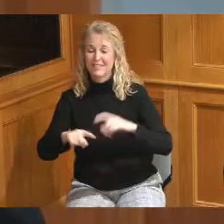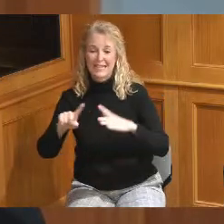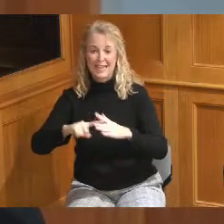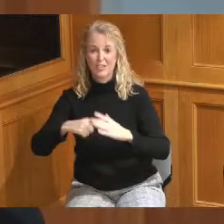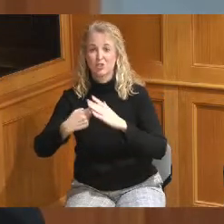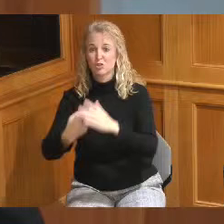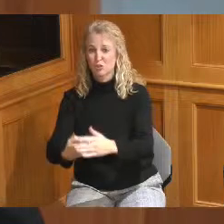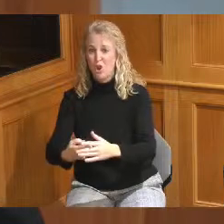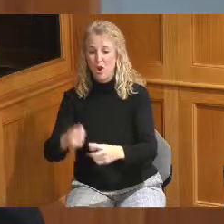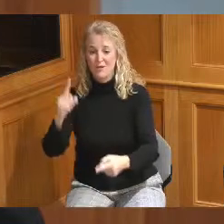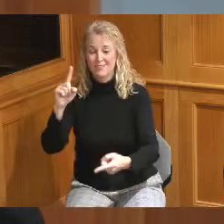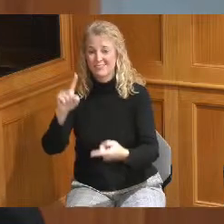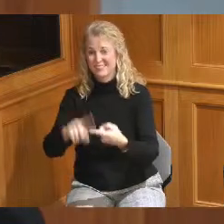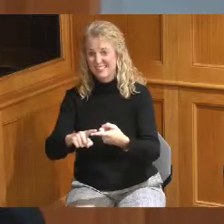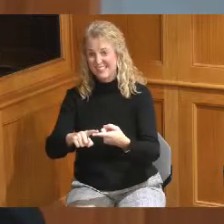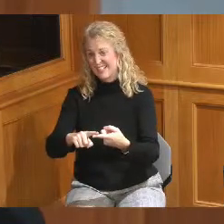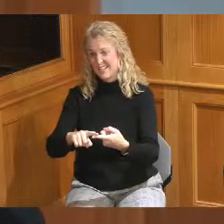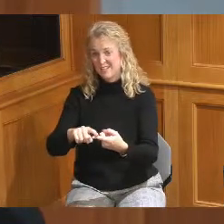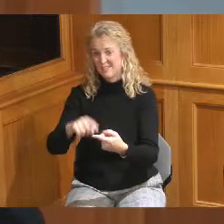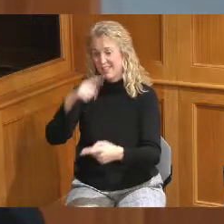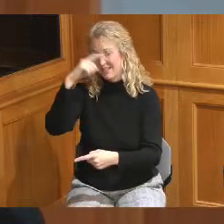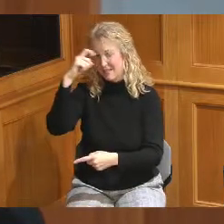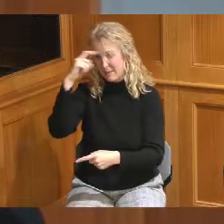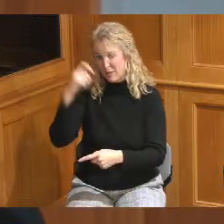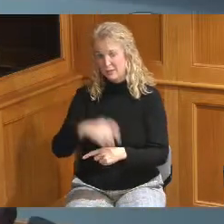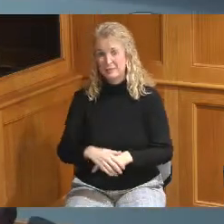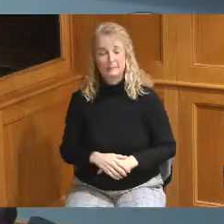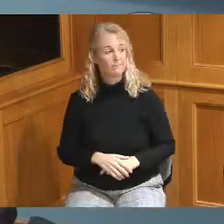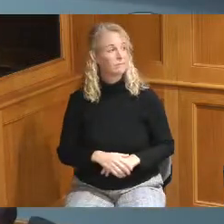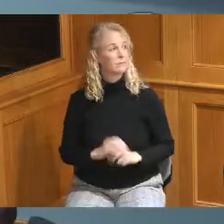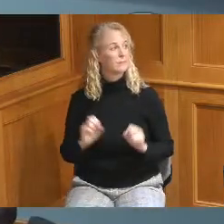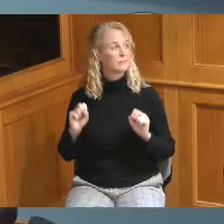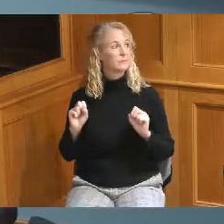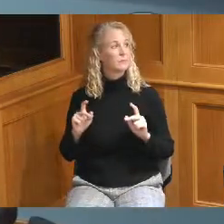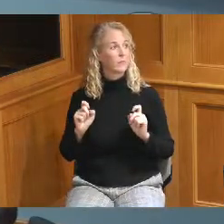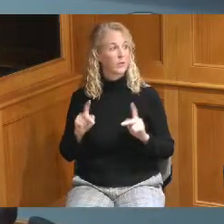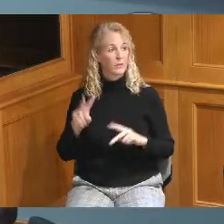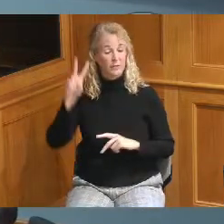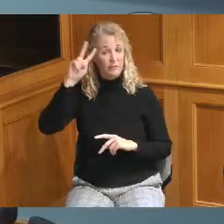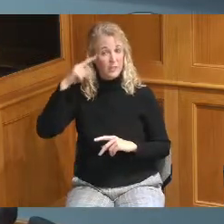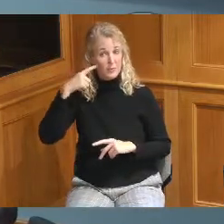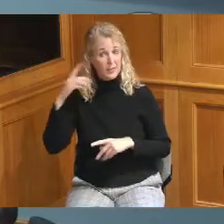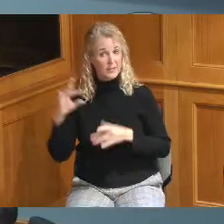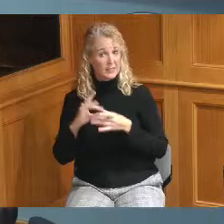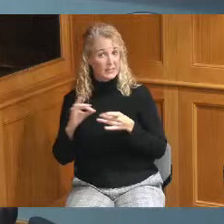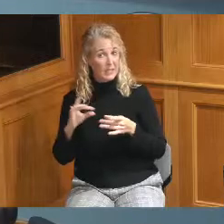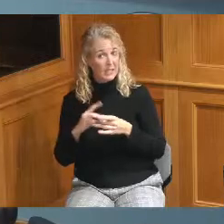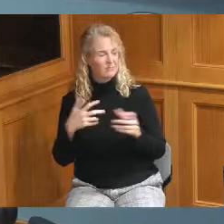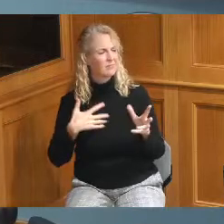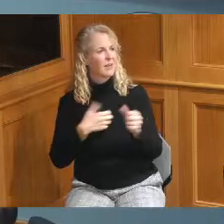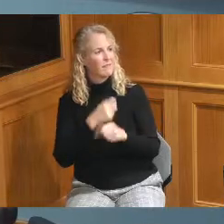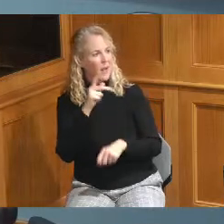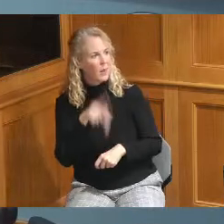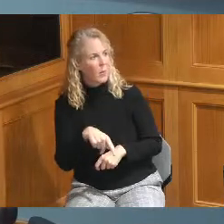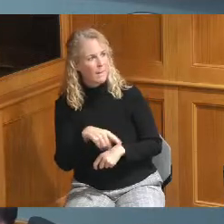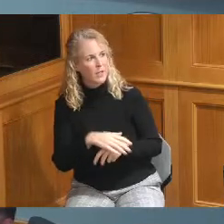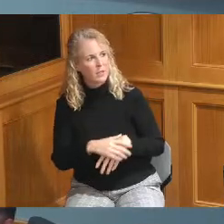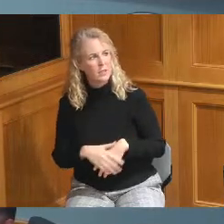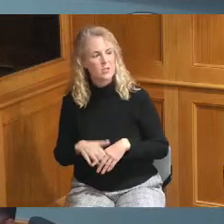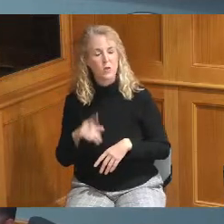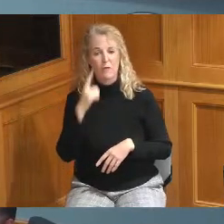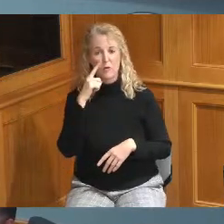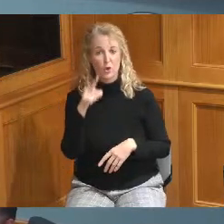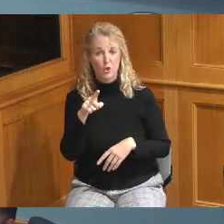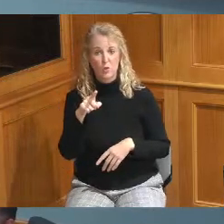equipment and training out until mid-year. Okay. Vice President Trios, Just a follow-up related to the budget question. So for